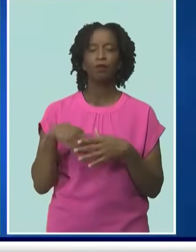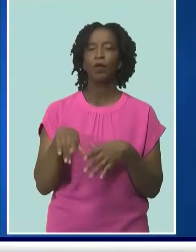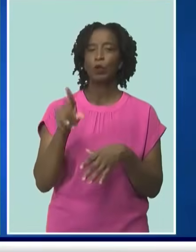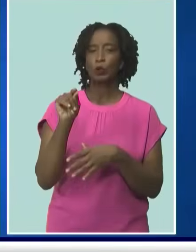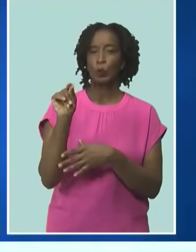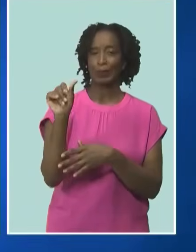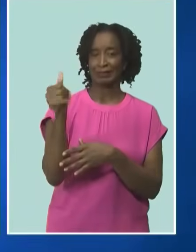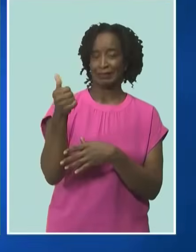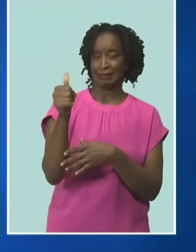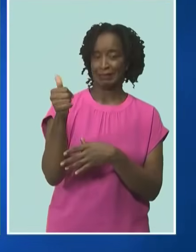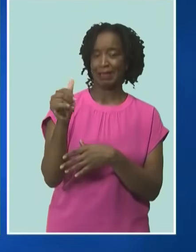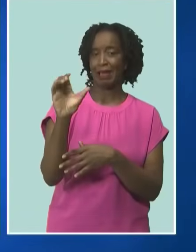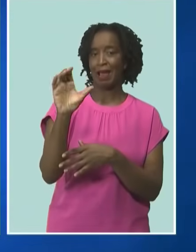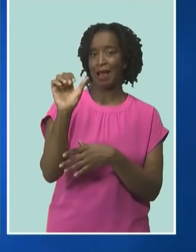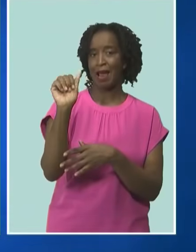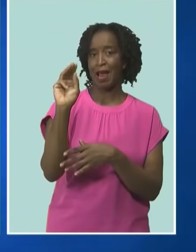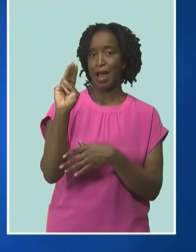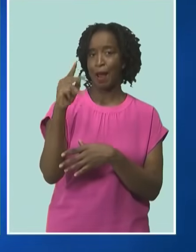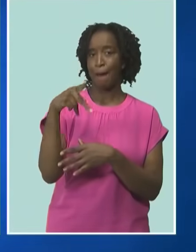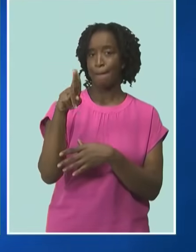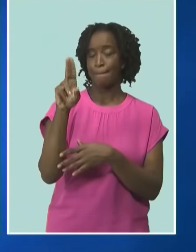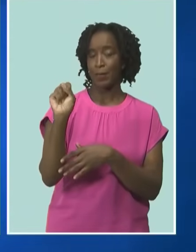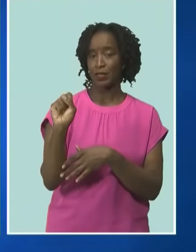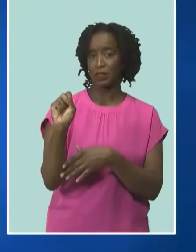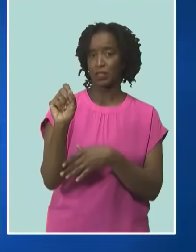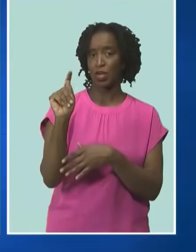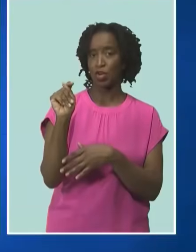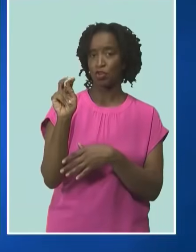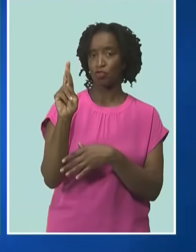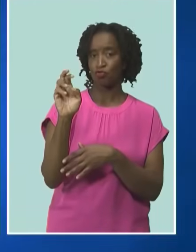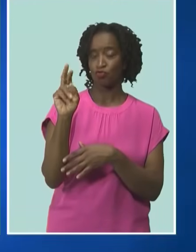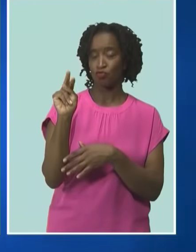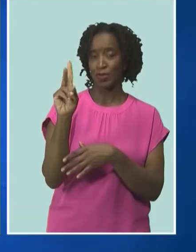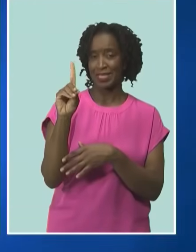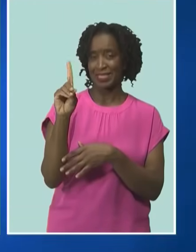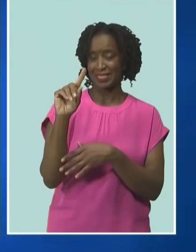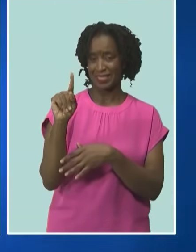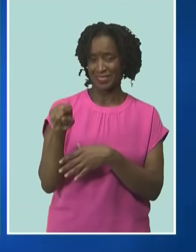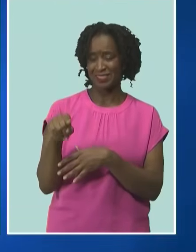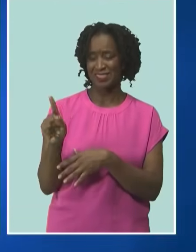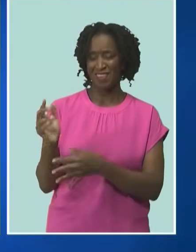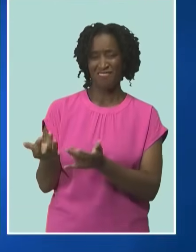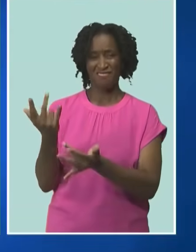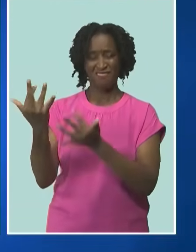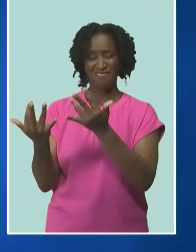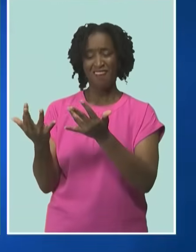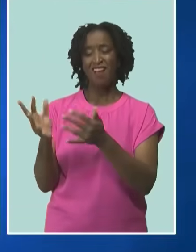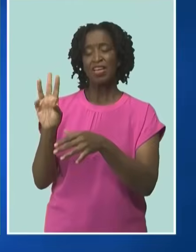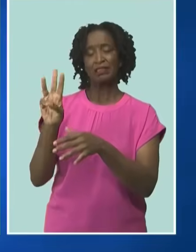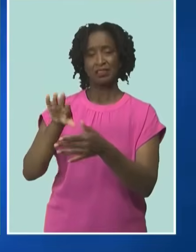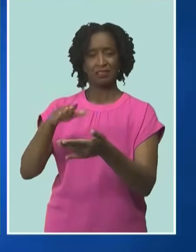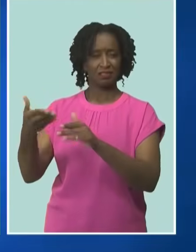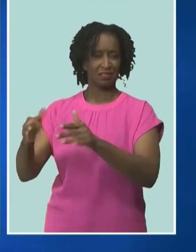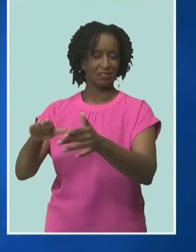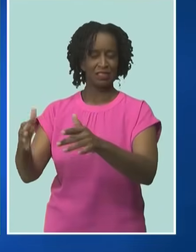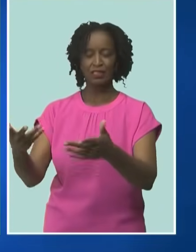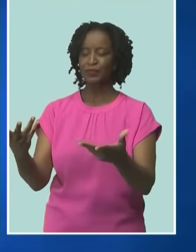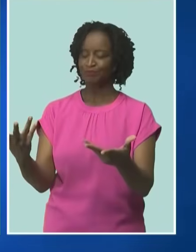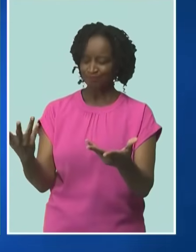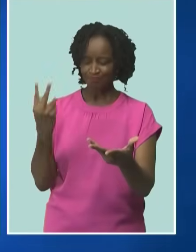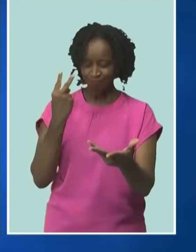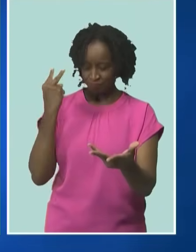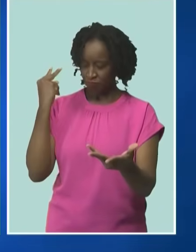can go wrong when safety protocols are lacking. Deputy Chief Fire Officer Henderson Patrick says businesses have since